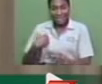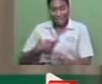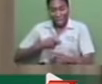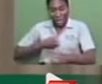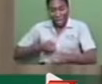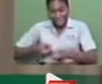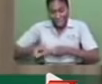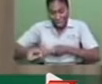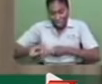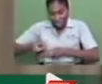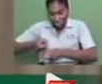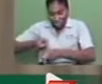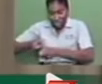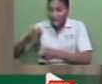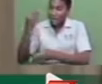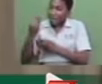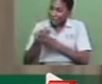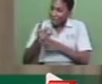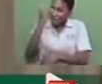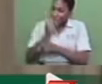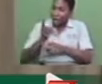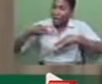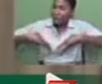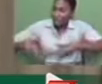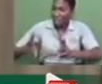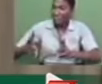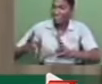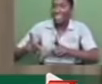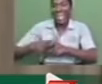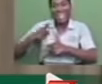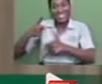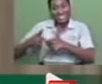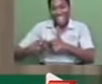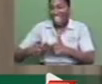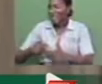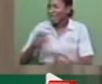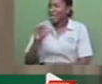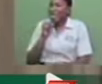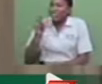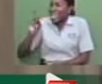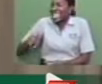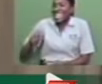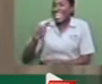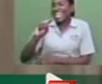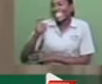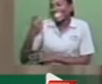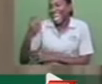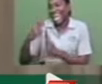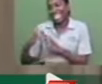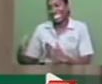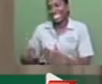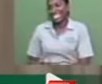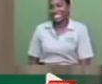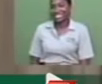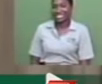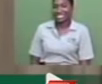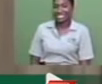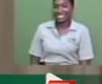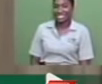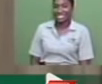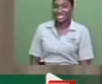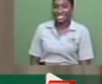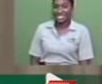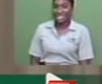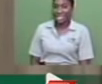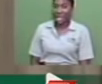to resort to this measure. These are the words of the then member for Diego Martins West, present member for